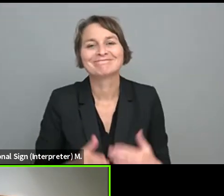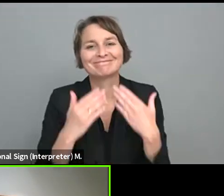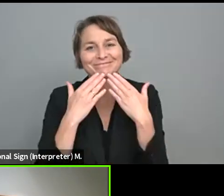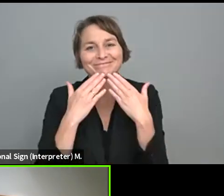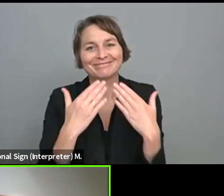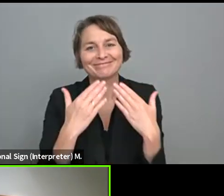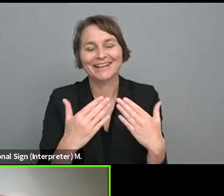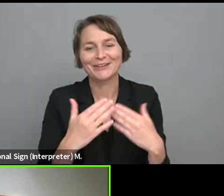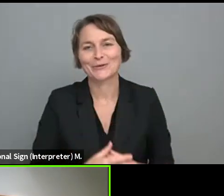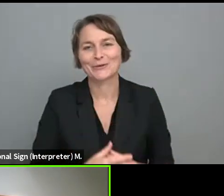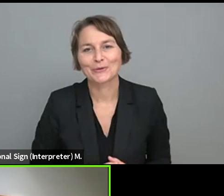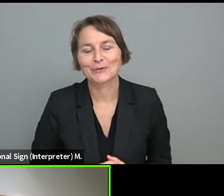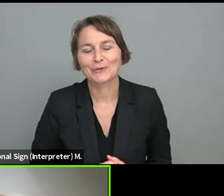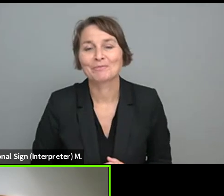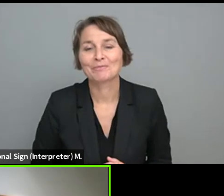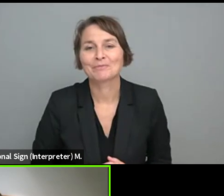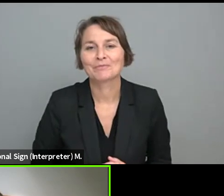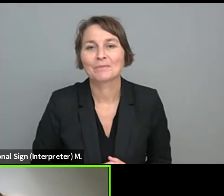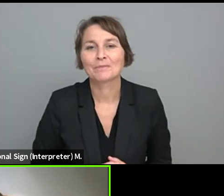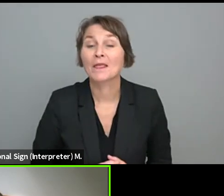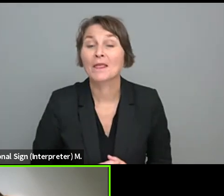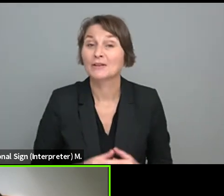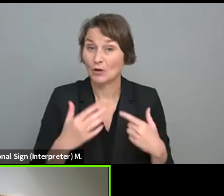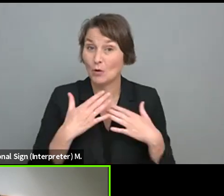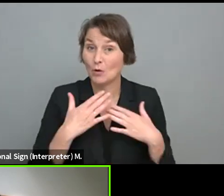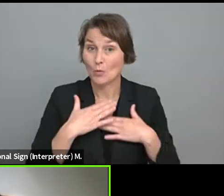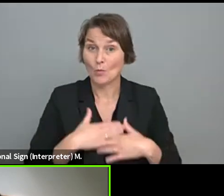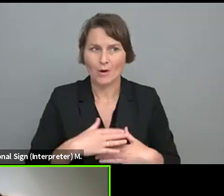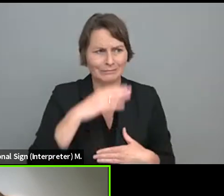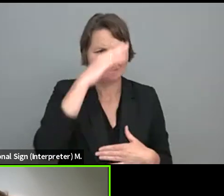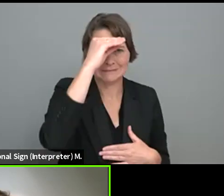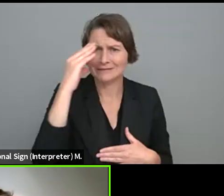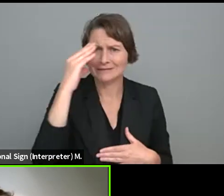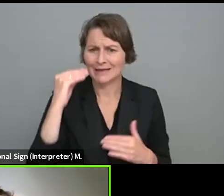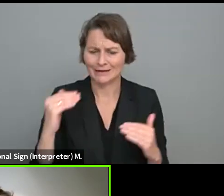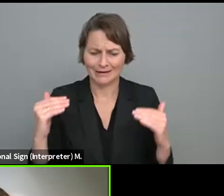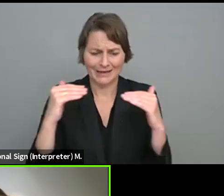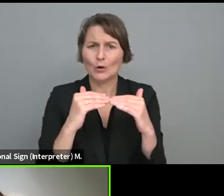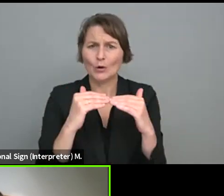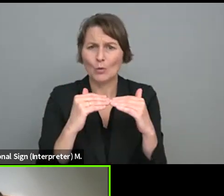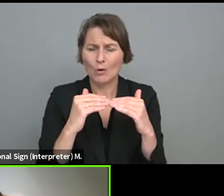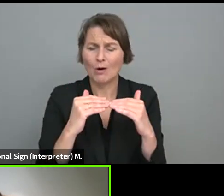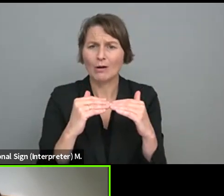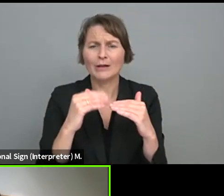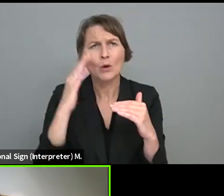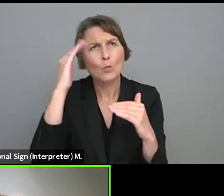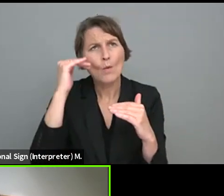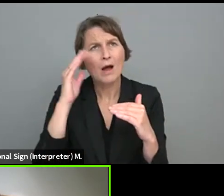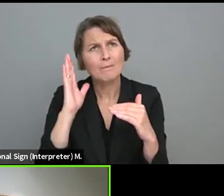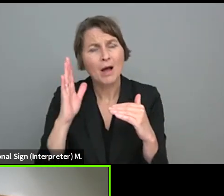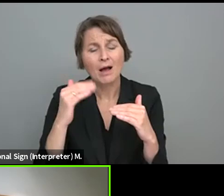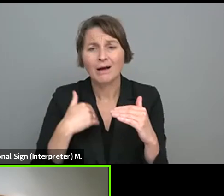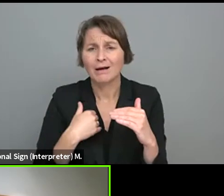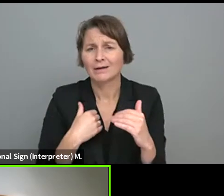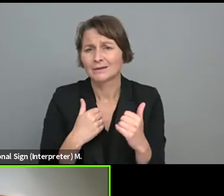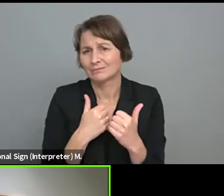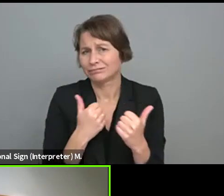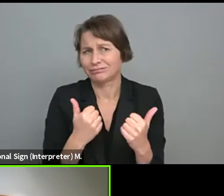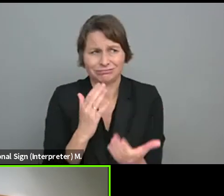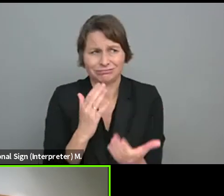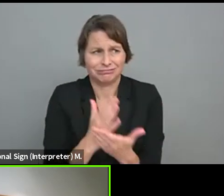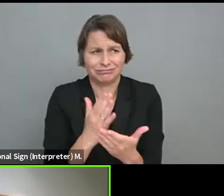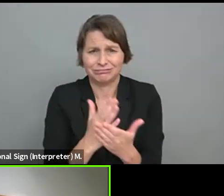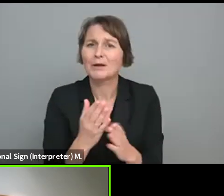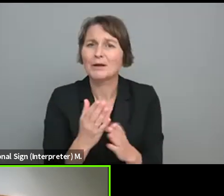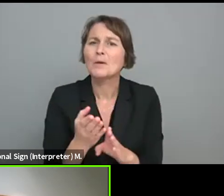I mean, the argument for gender equality is so obvious, and Kristin made a beautiful remark earlier, pointing